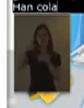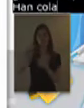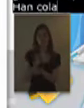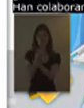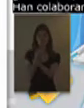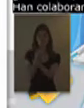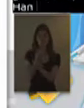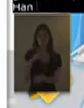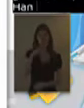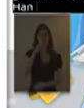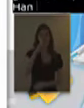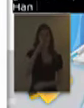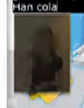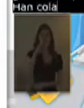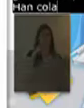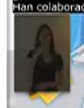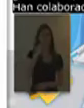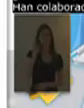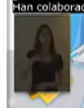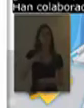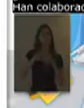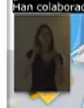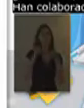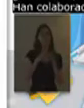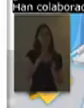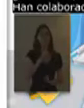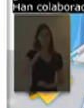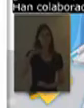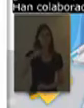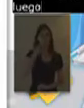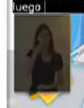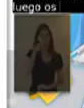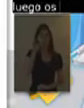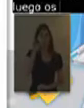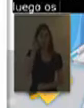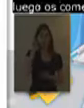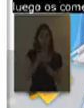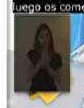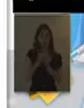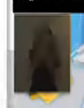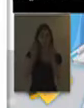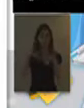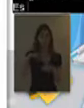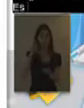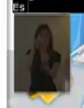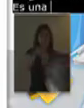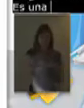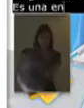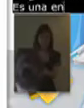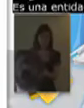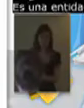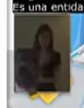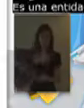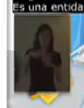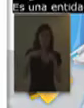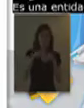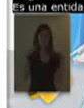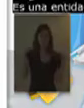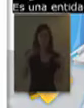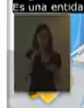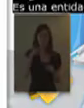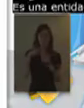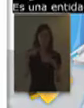mention later on. So CTIC is a private entity, it's non-profit making, it's located in Asturias. I shan't go